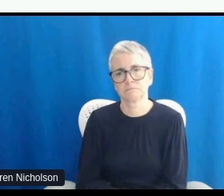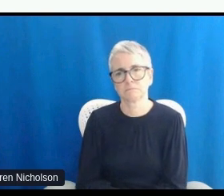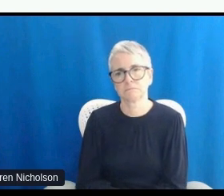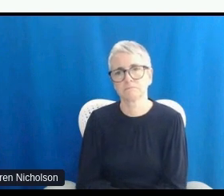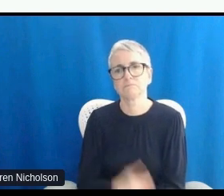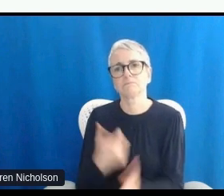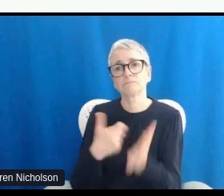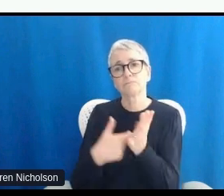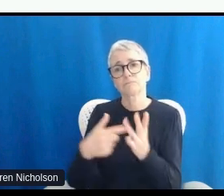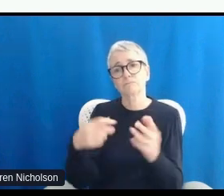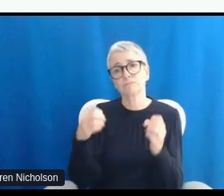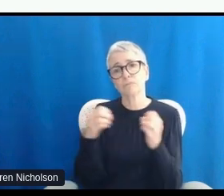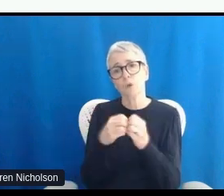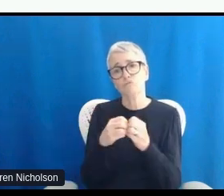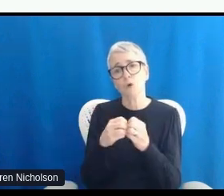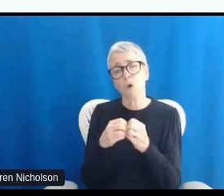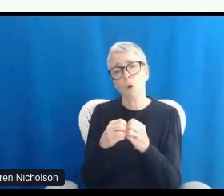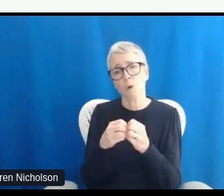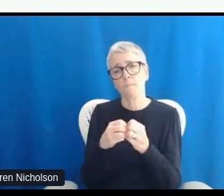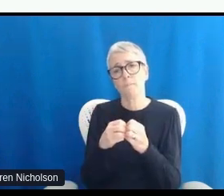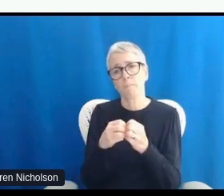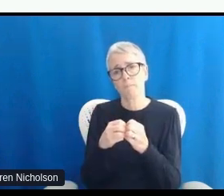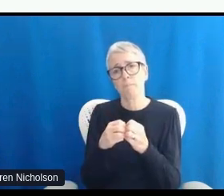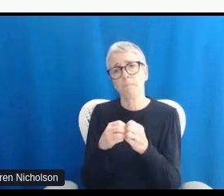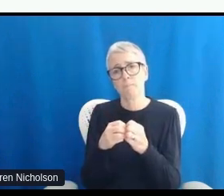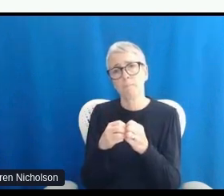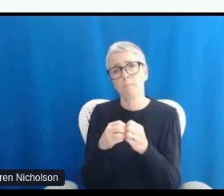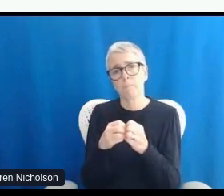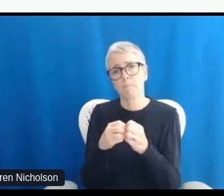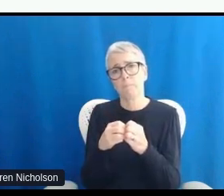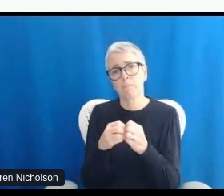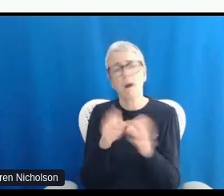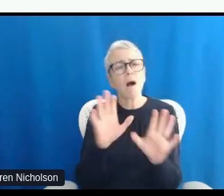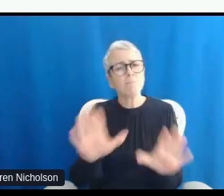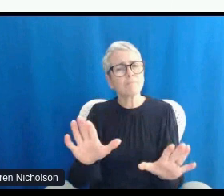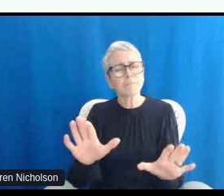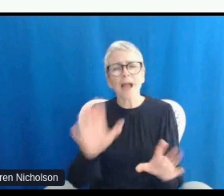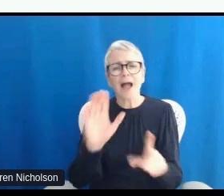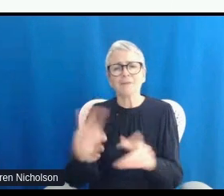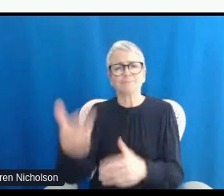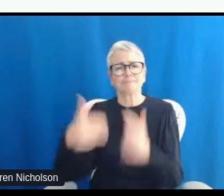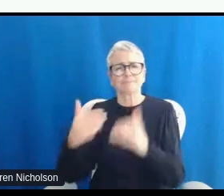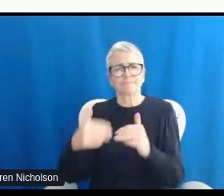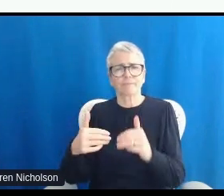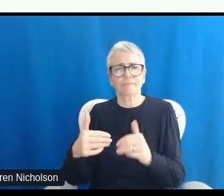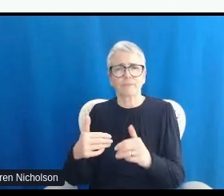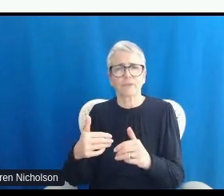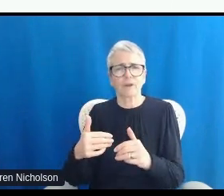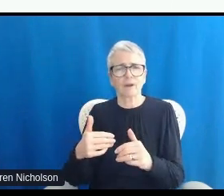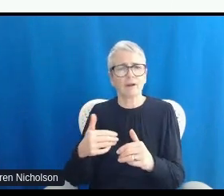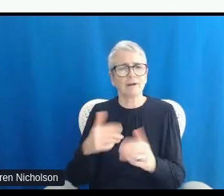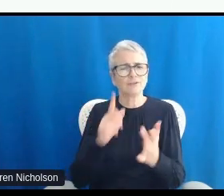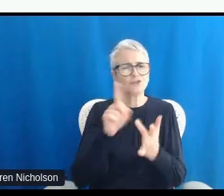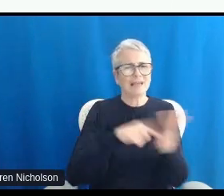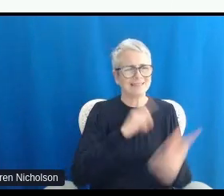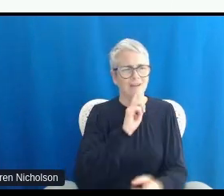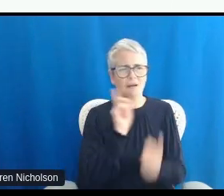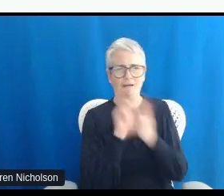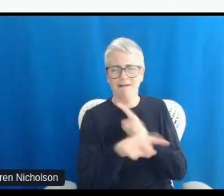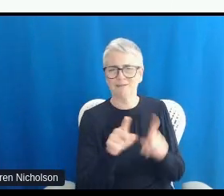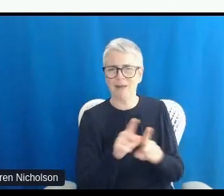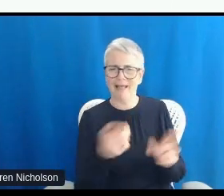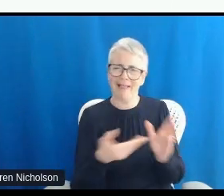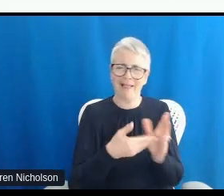Rob Weems asks, or just to add to that question by Jessica first, I just want to say that I